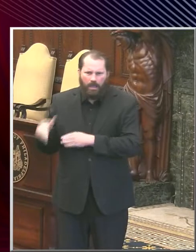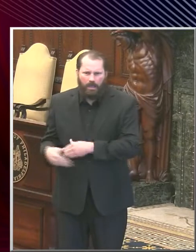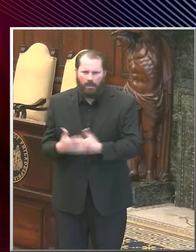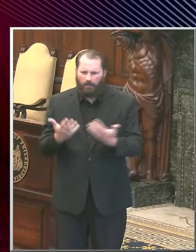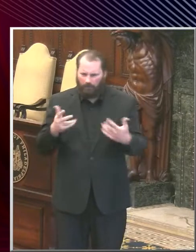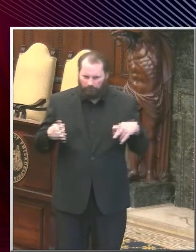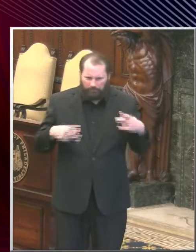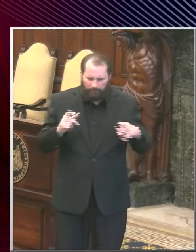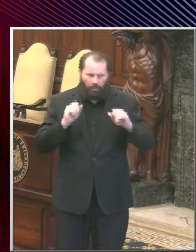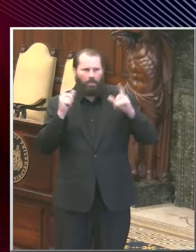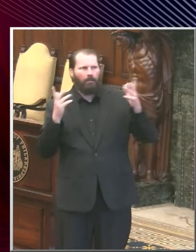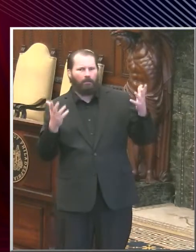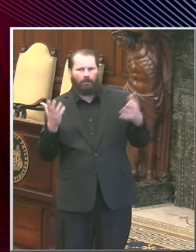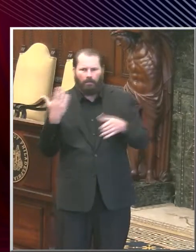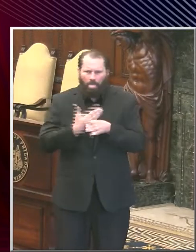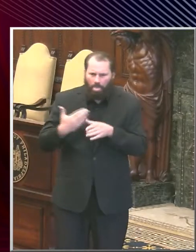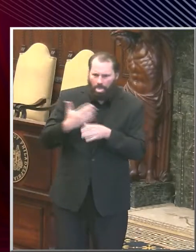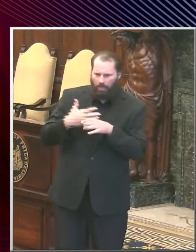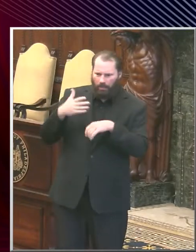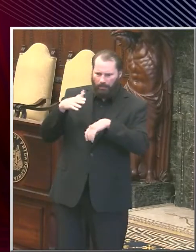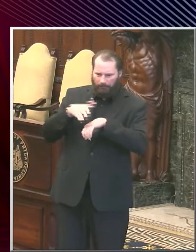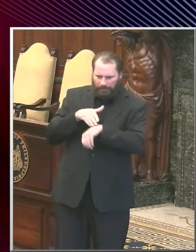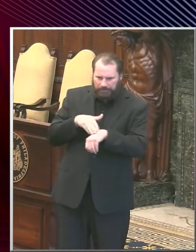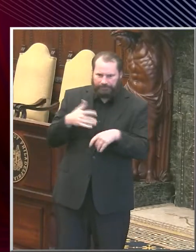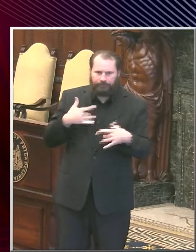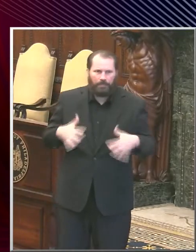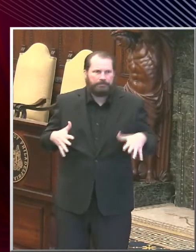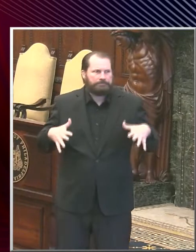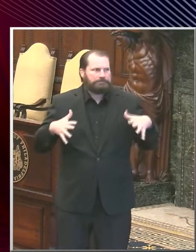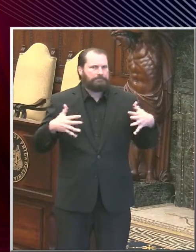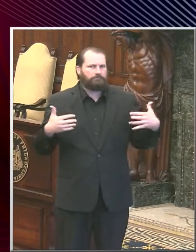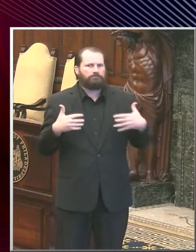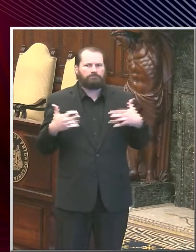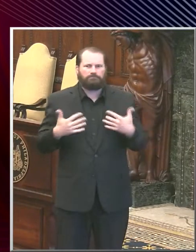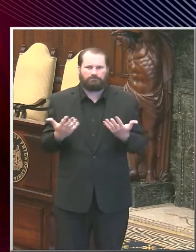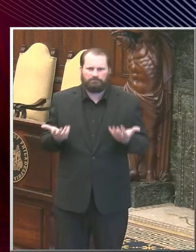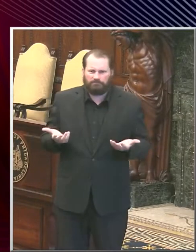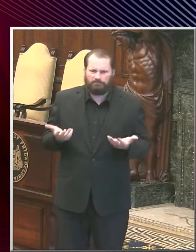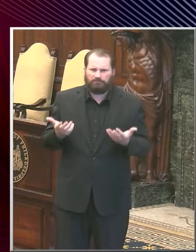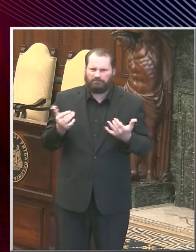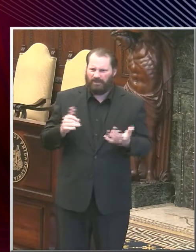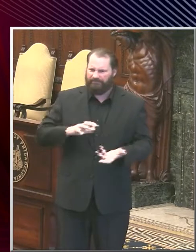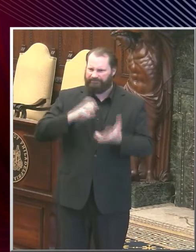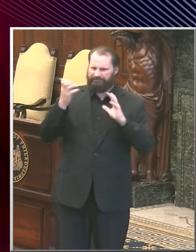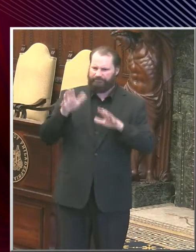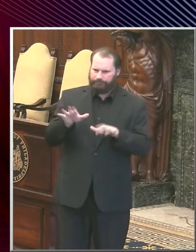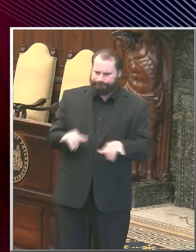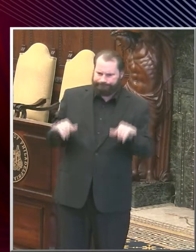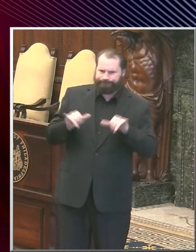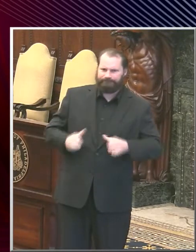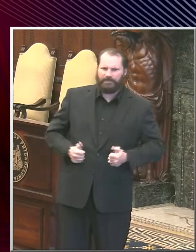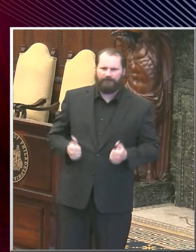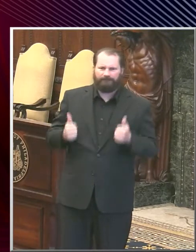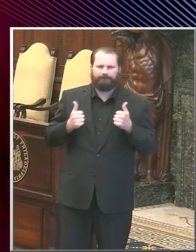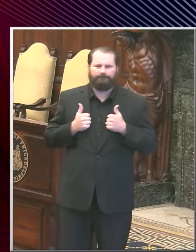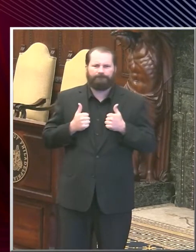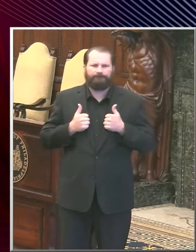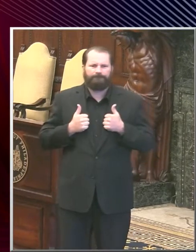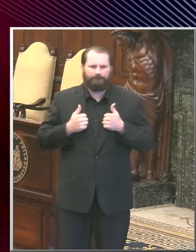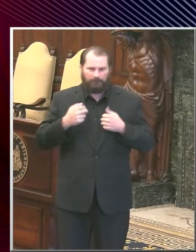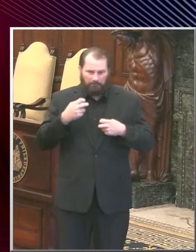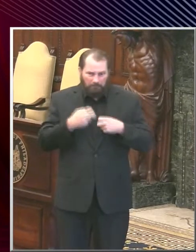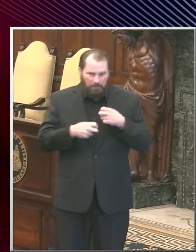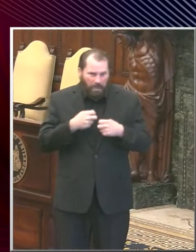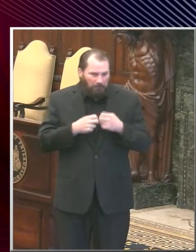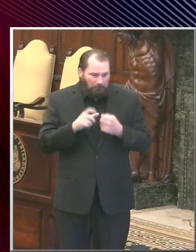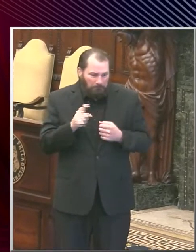pets, and generally interfering with residents' quality of life. This isn't just a problem in Philadelphia. New York, Baltimore,